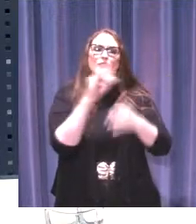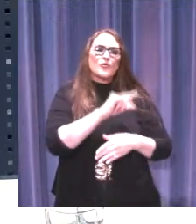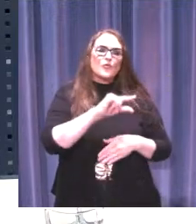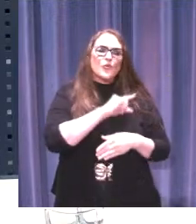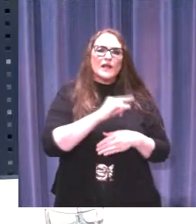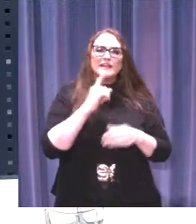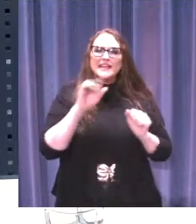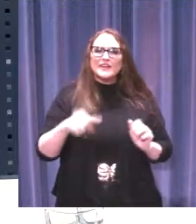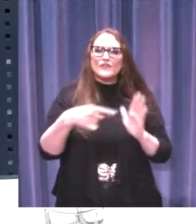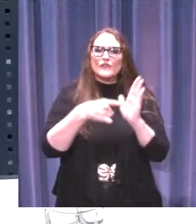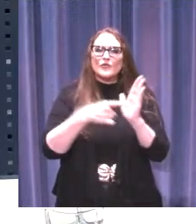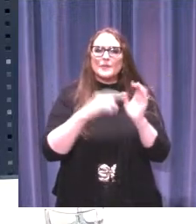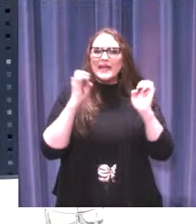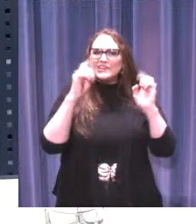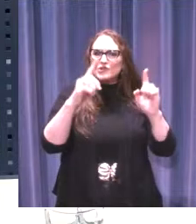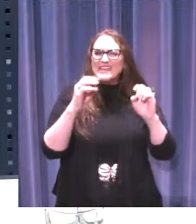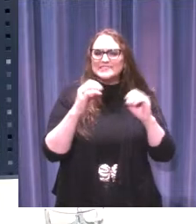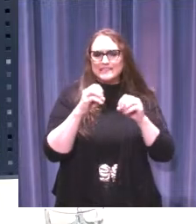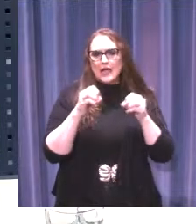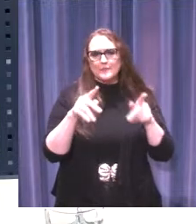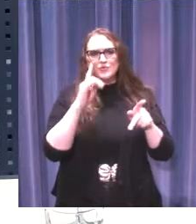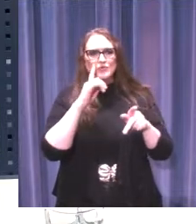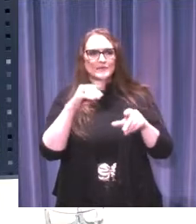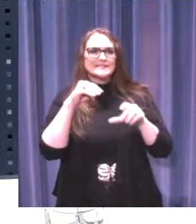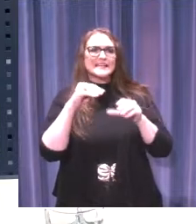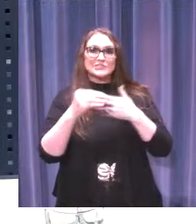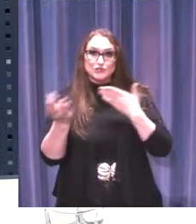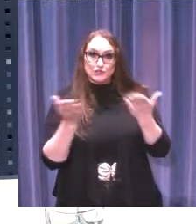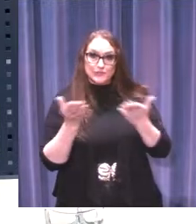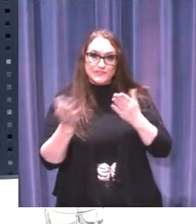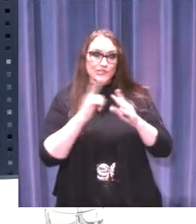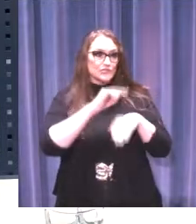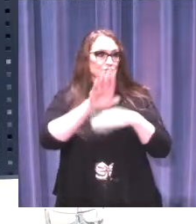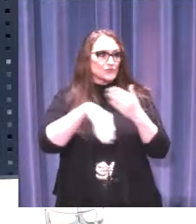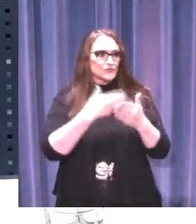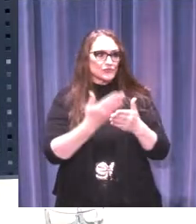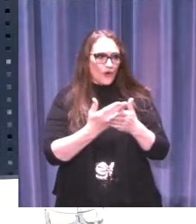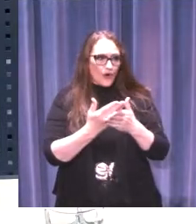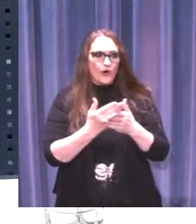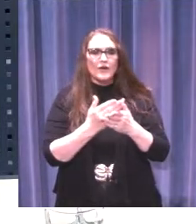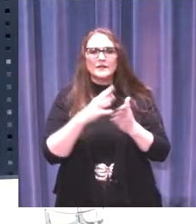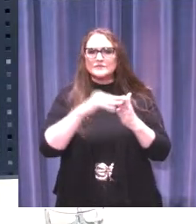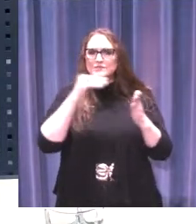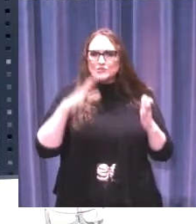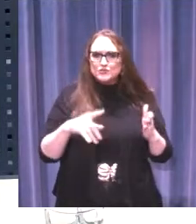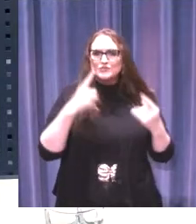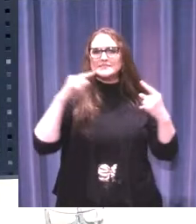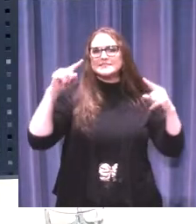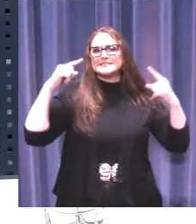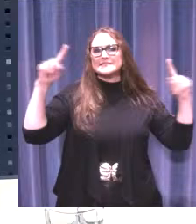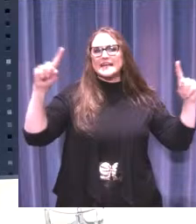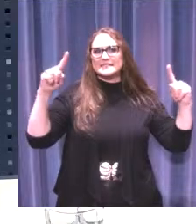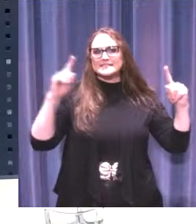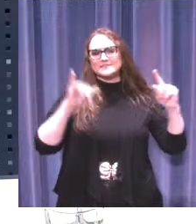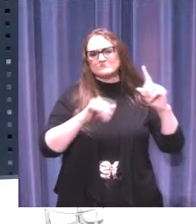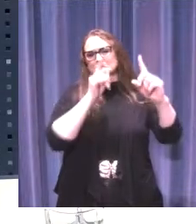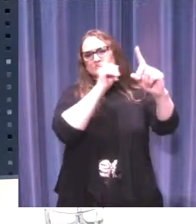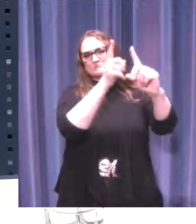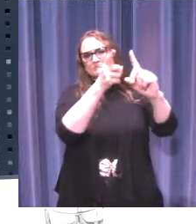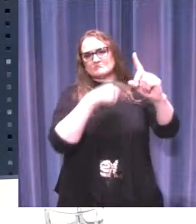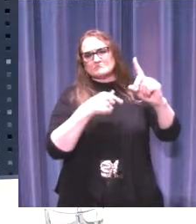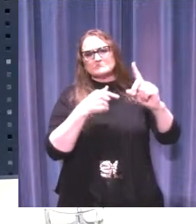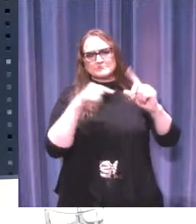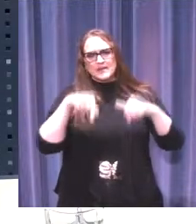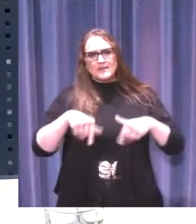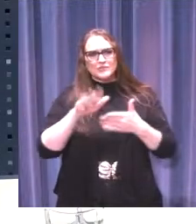affordable education opportunities and services to cultivate the student success that is the goal and mission